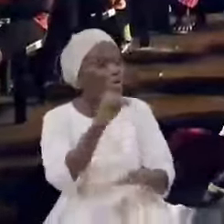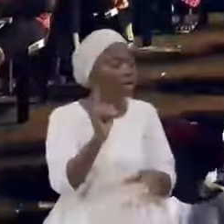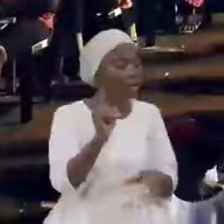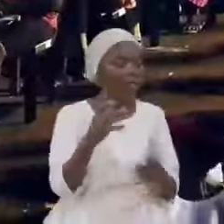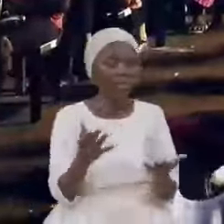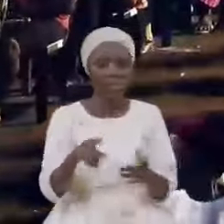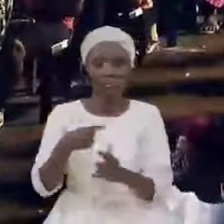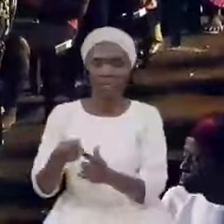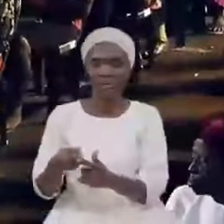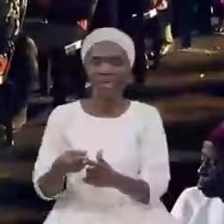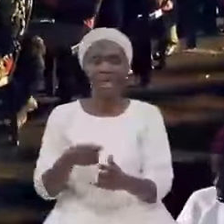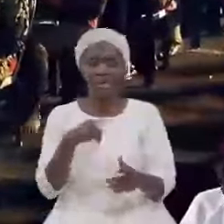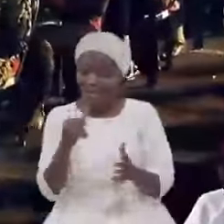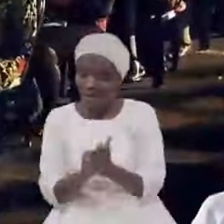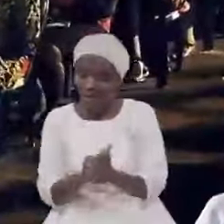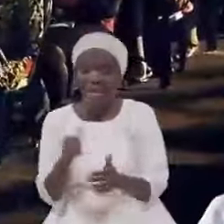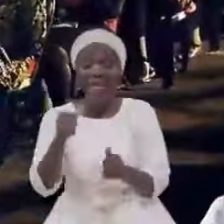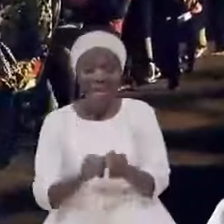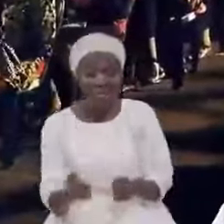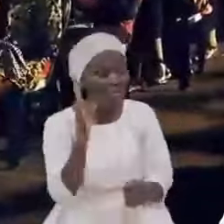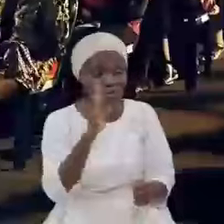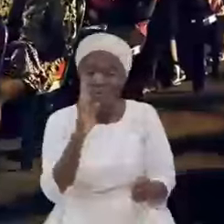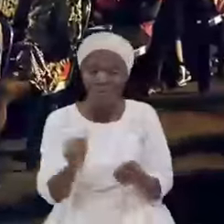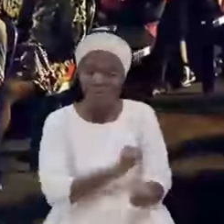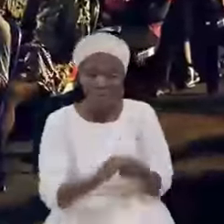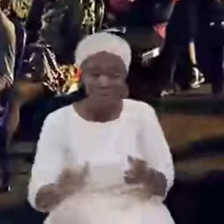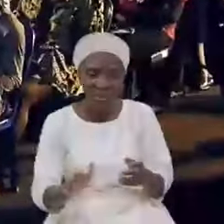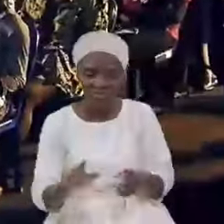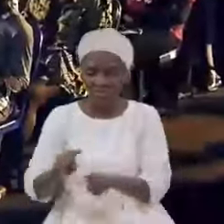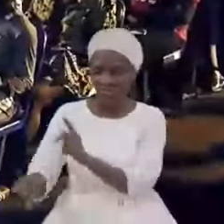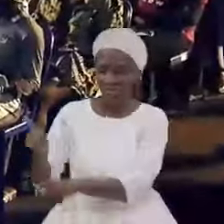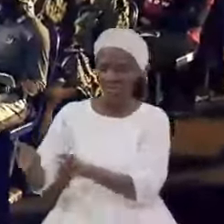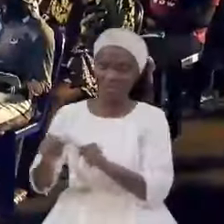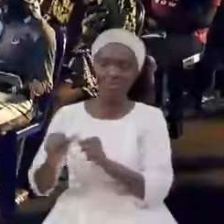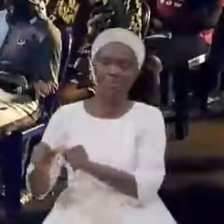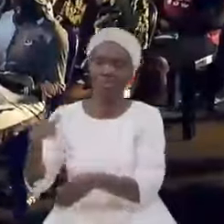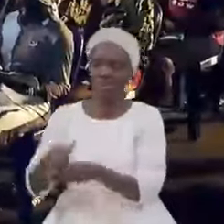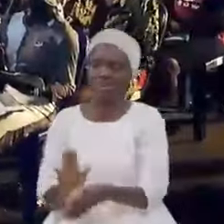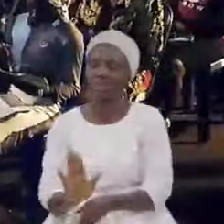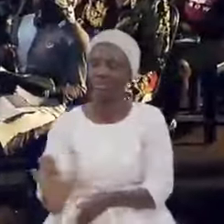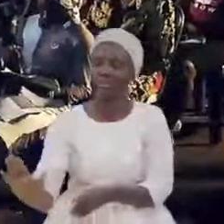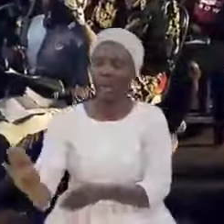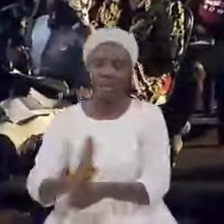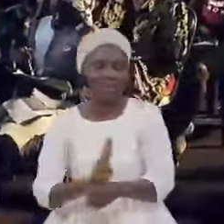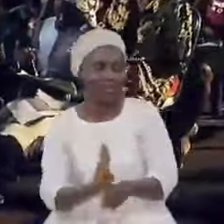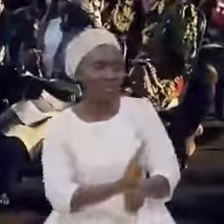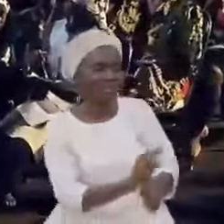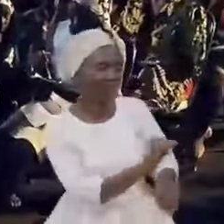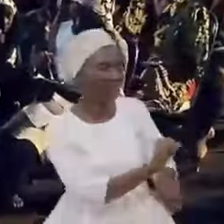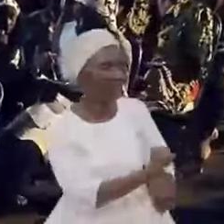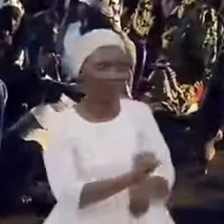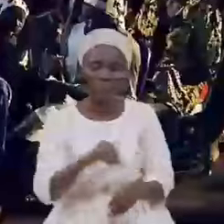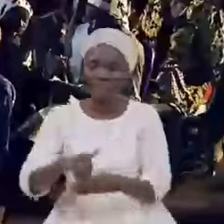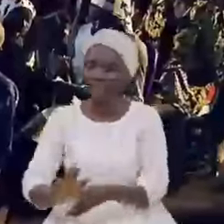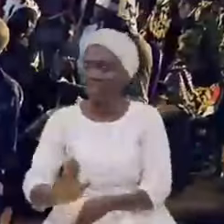They continued in their trade. They continued in their business. They continued